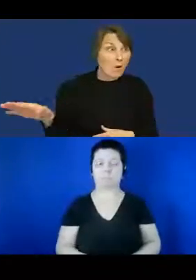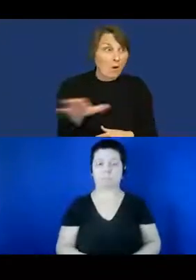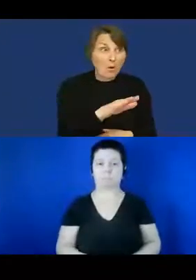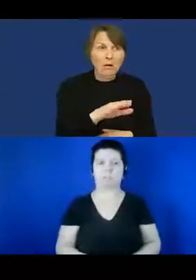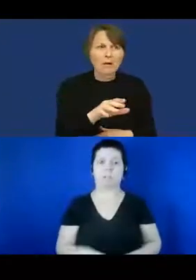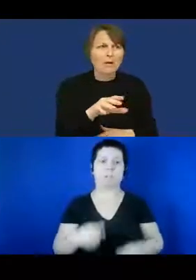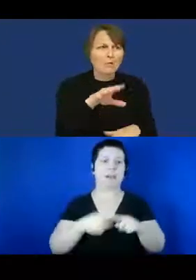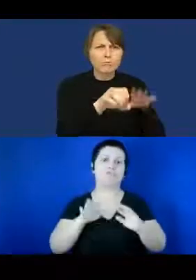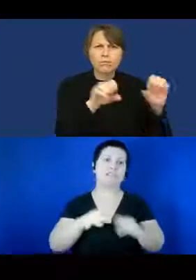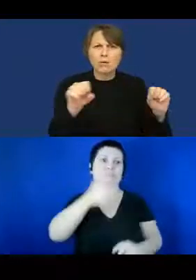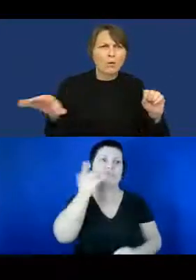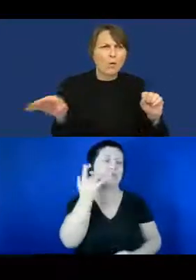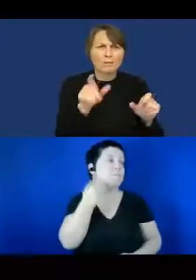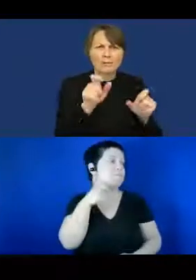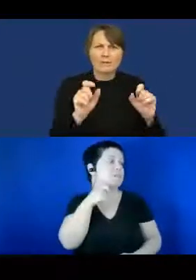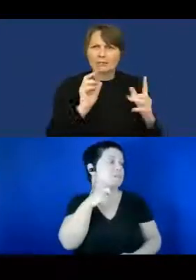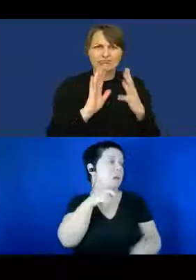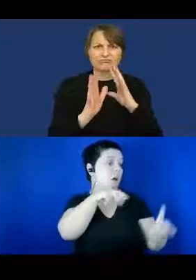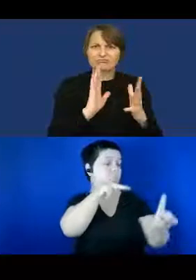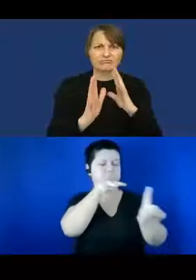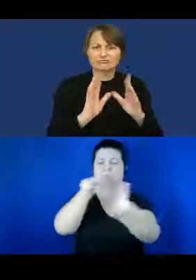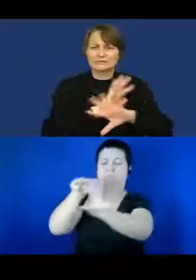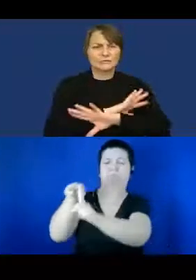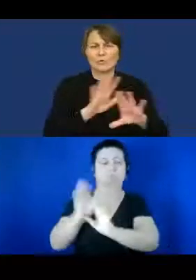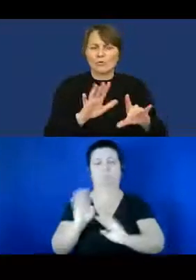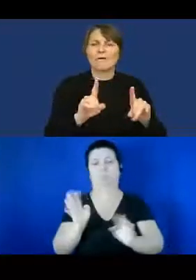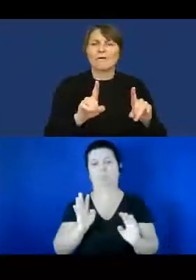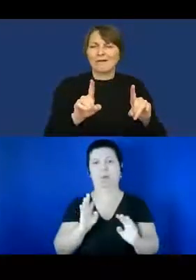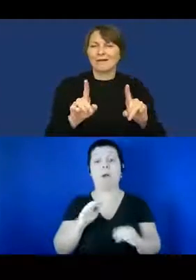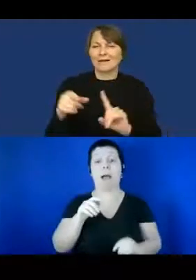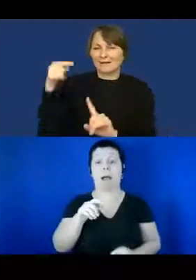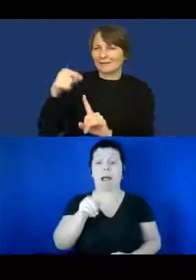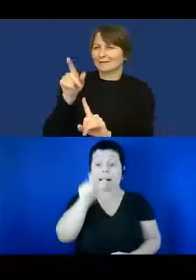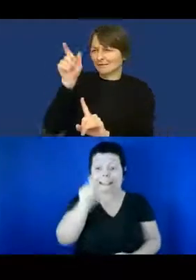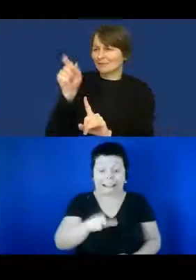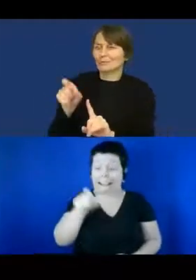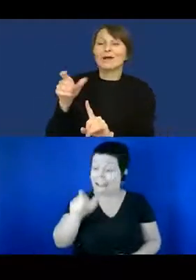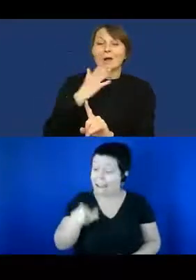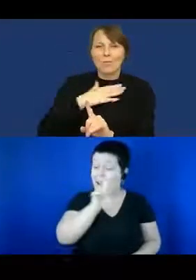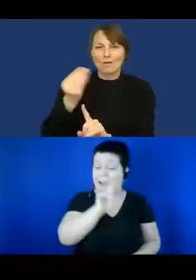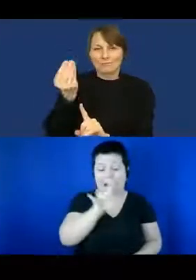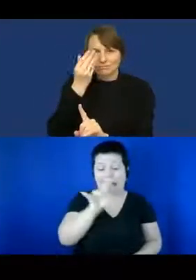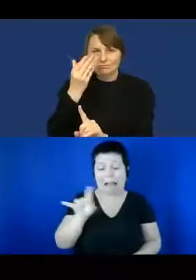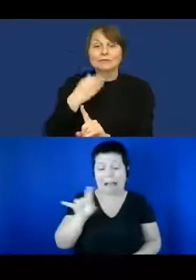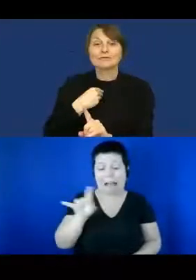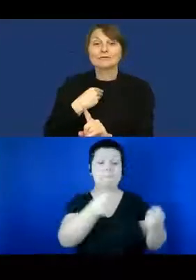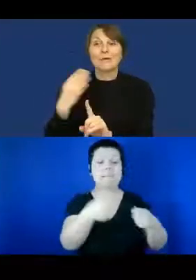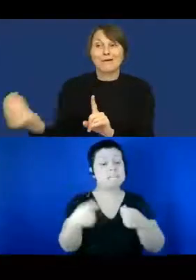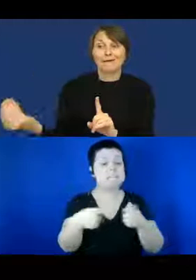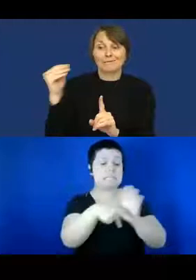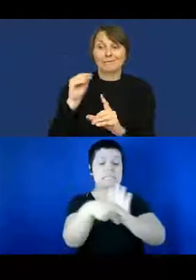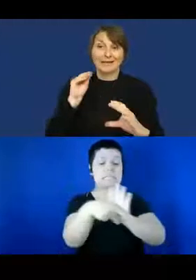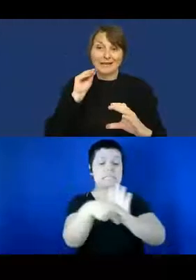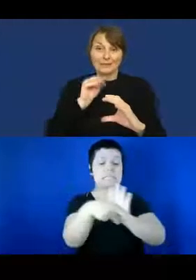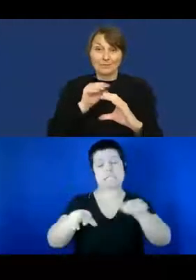world. For any given user, there will be specific things that they're interested in, and we can train the algorithms towards those